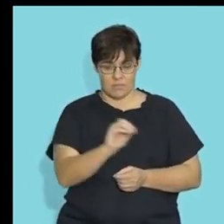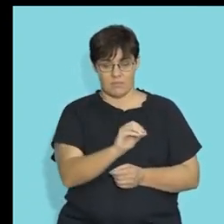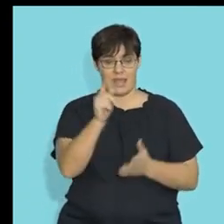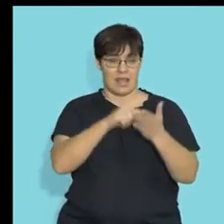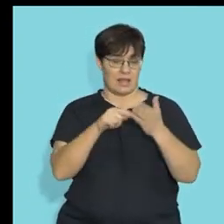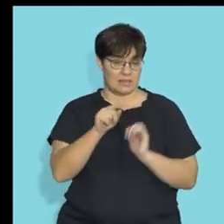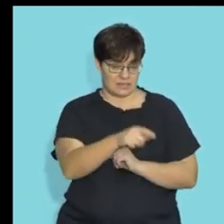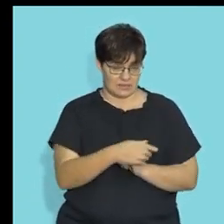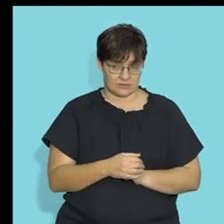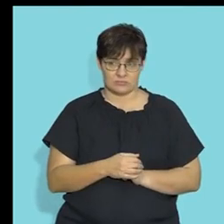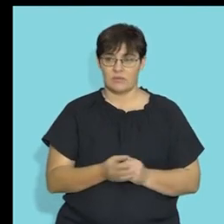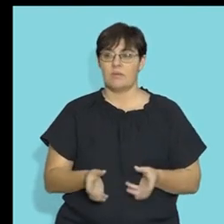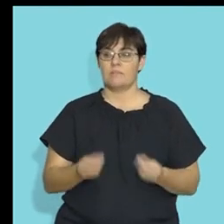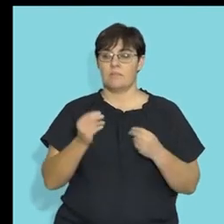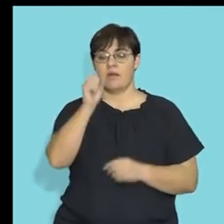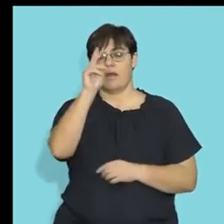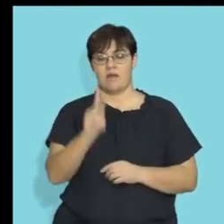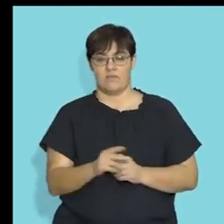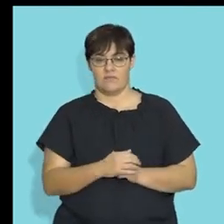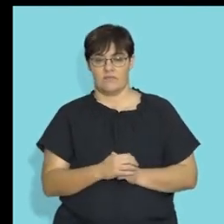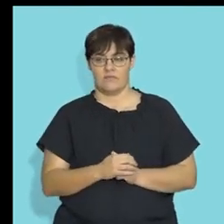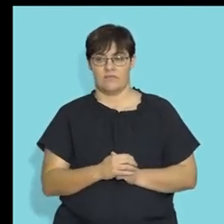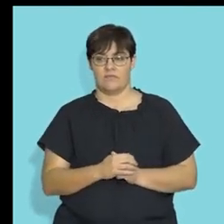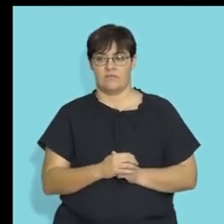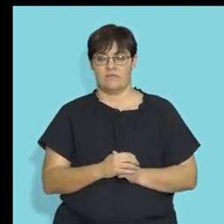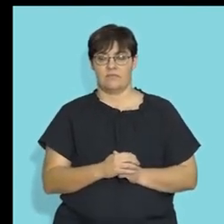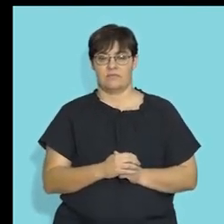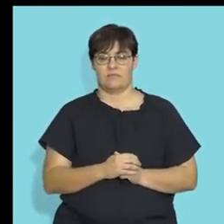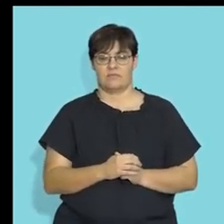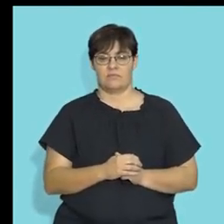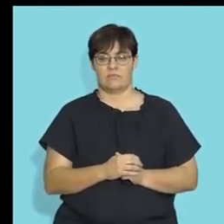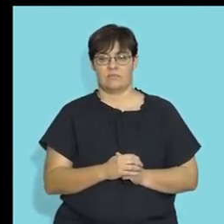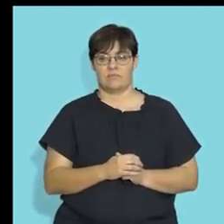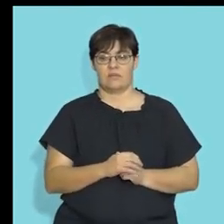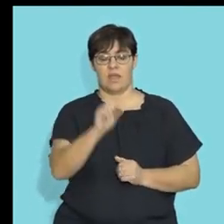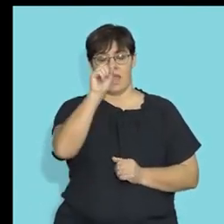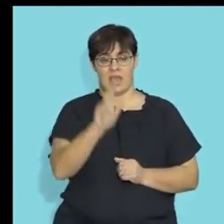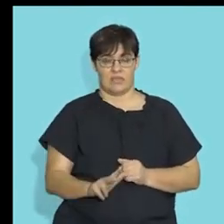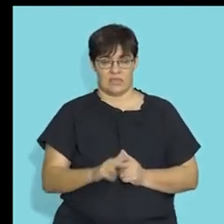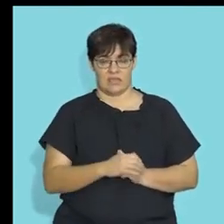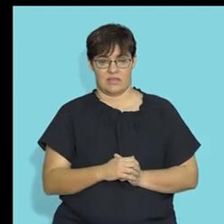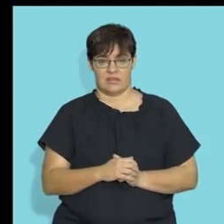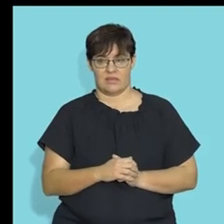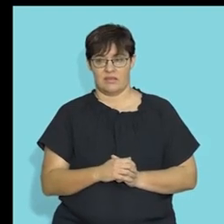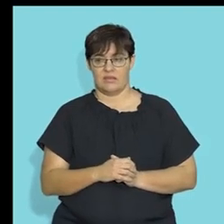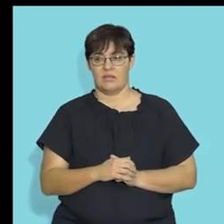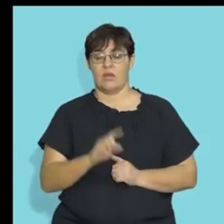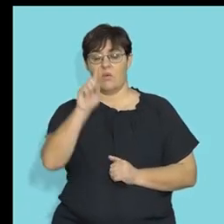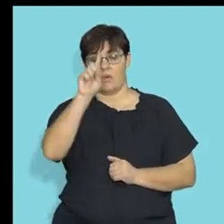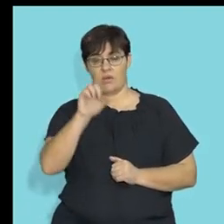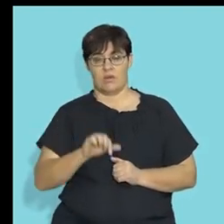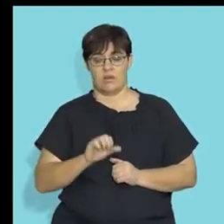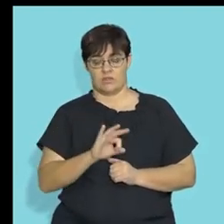these 3 into your calculator, you will get a half, then an eighth,